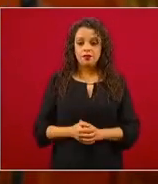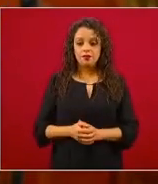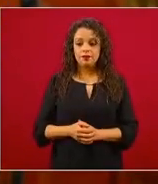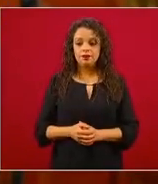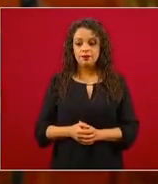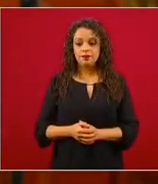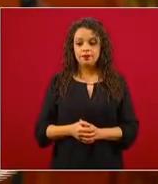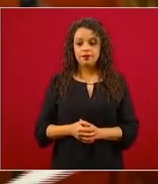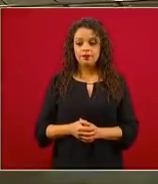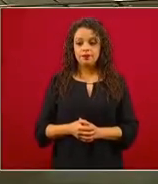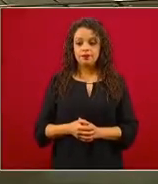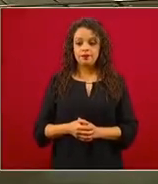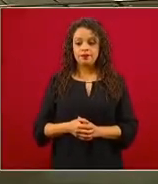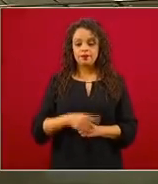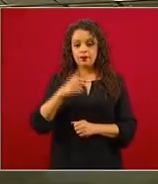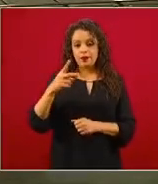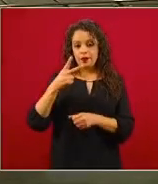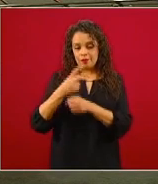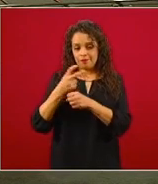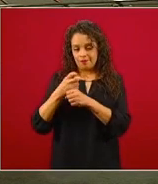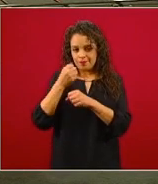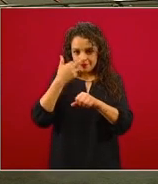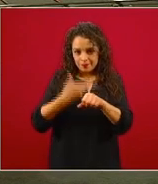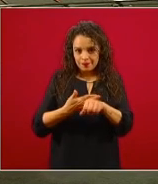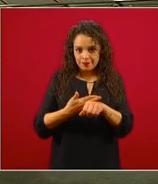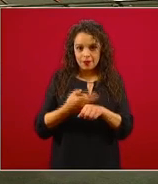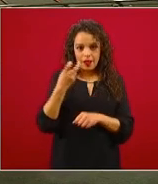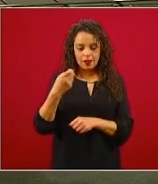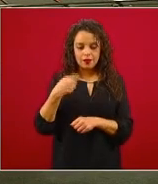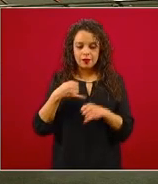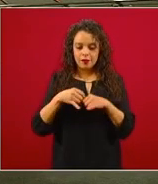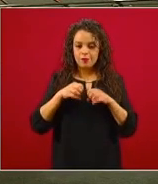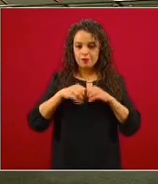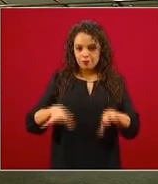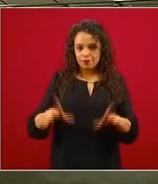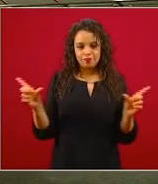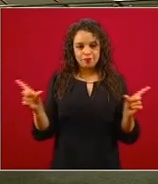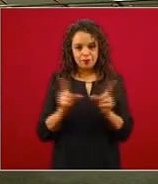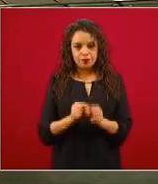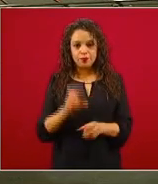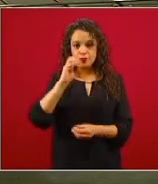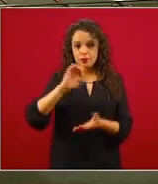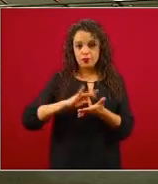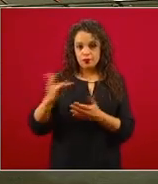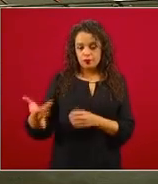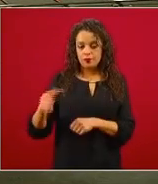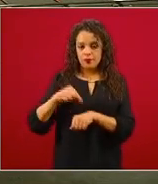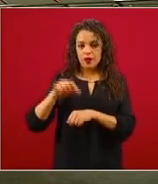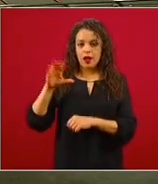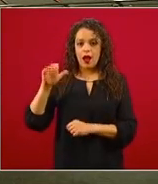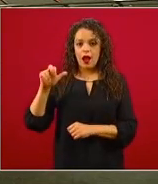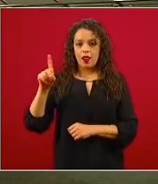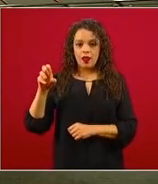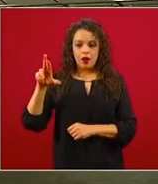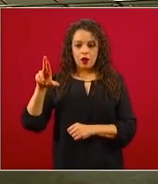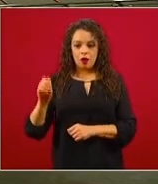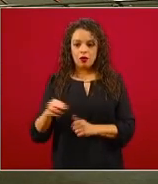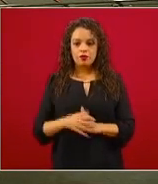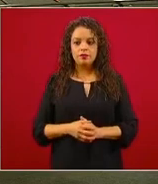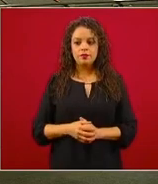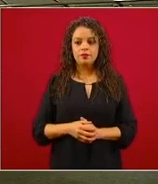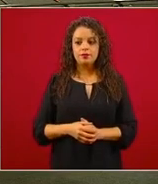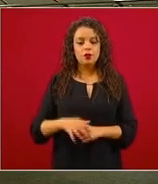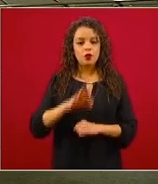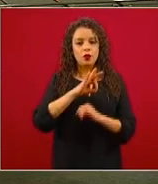And Deputy Secretary, that is my report on the distribution of equipment. Thank you so much,